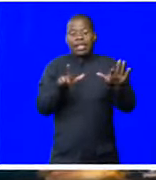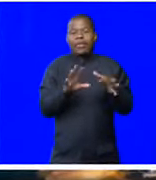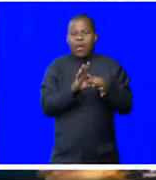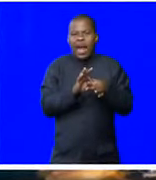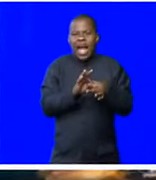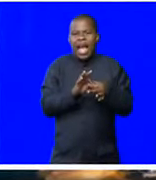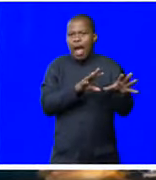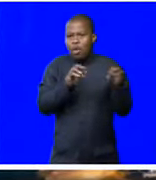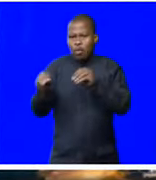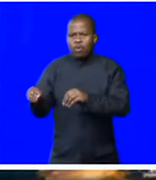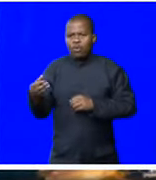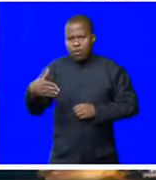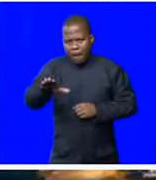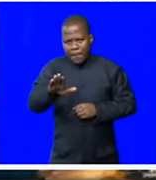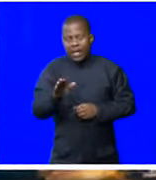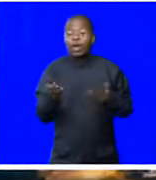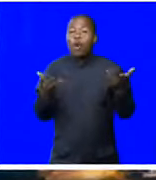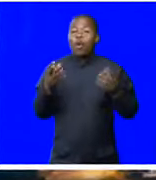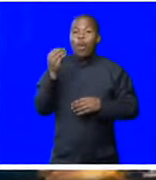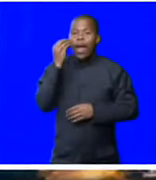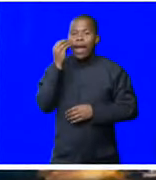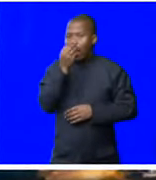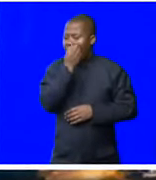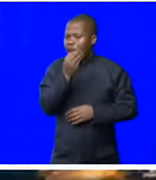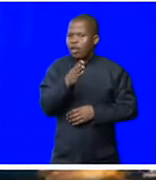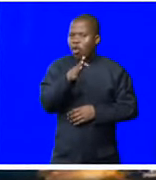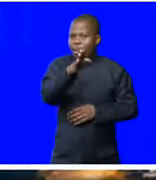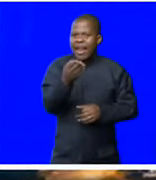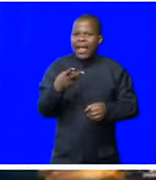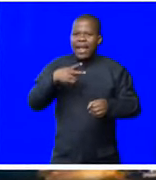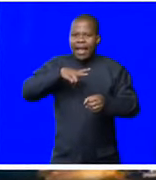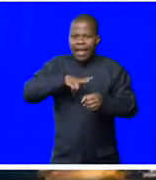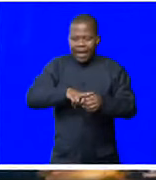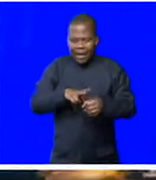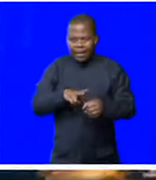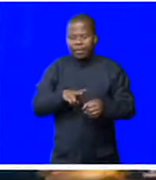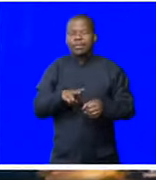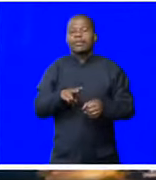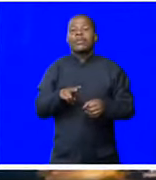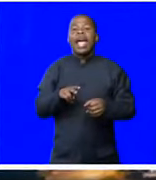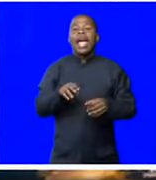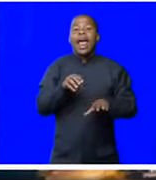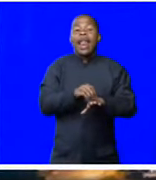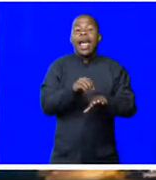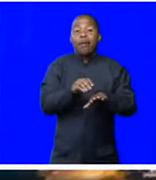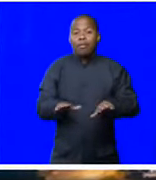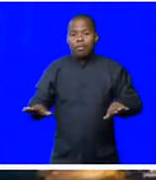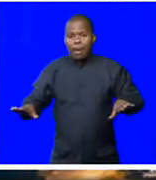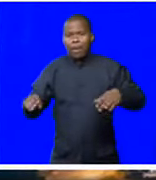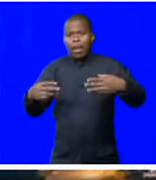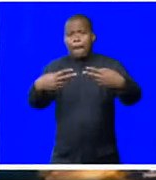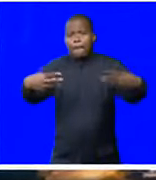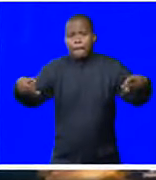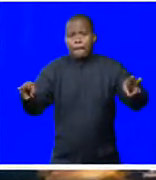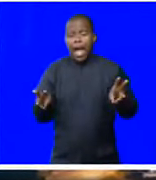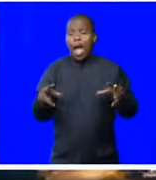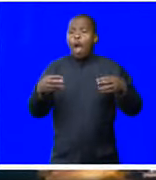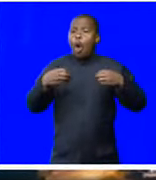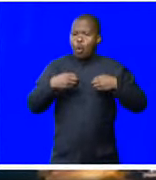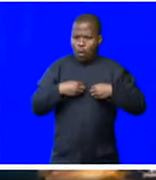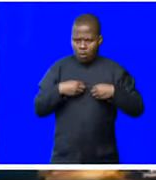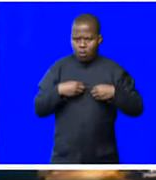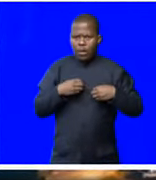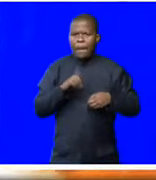have allegedly occupied it illegally. The position of the farm is 246, which is measuring 85,000